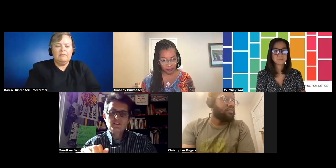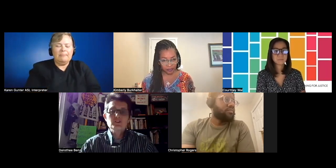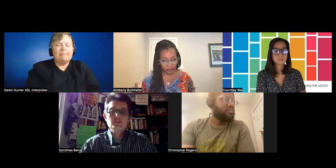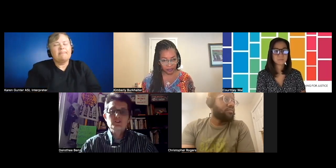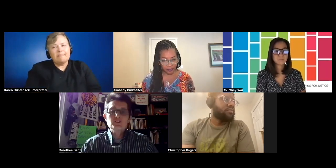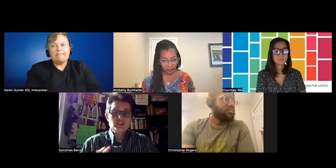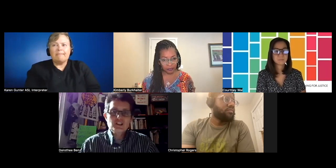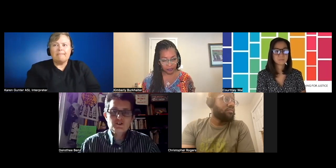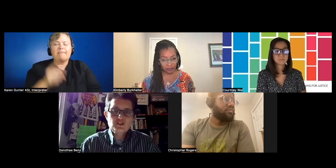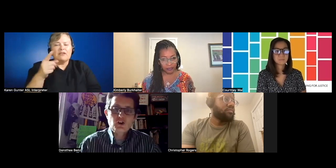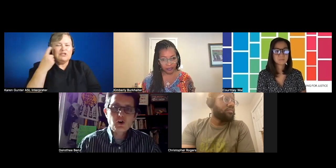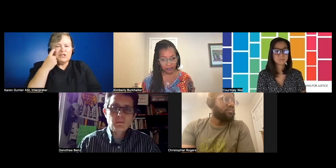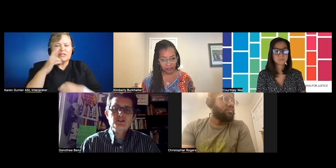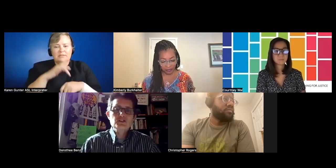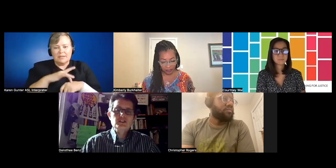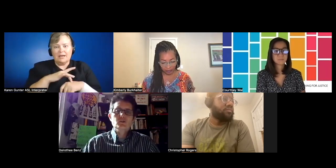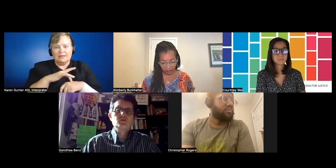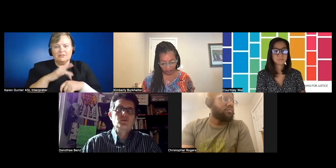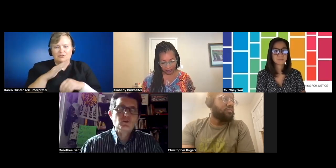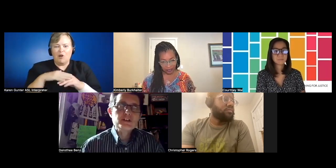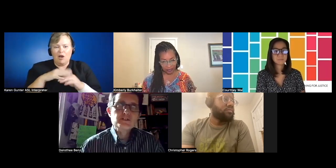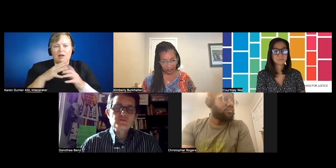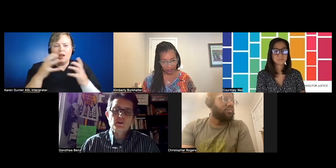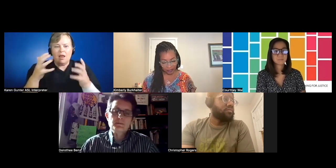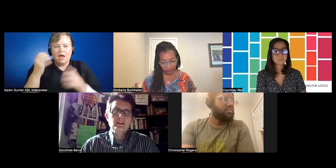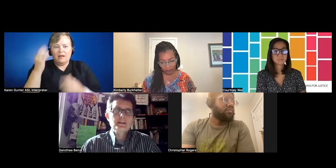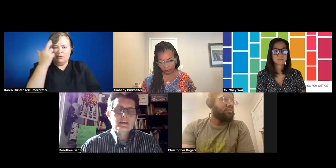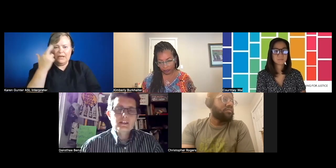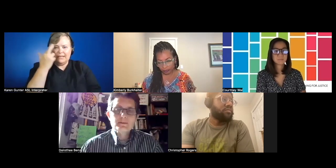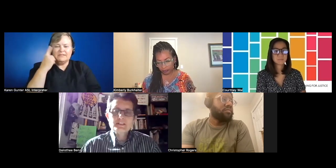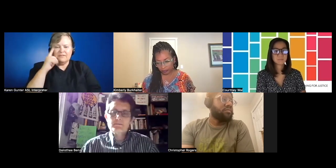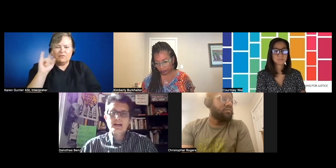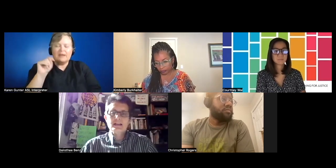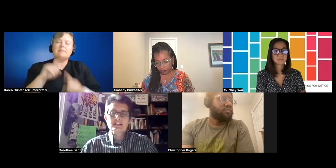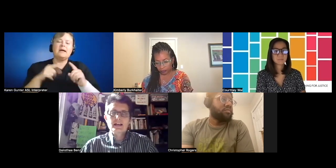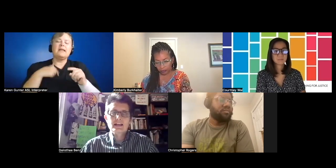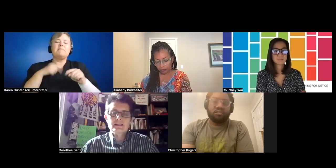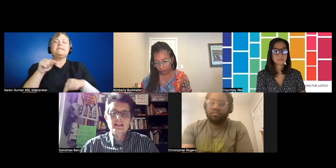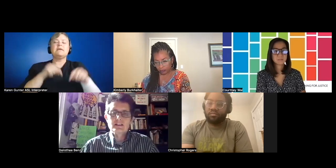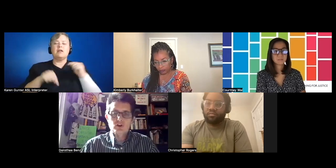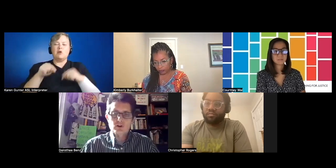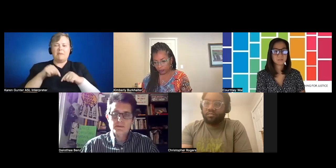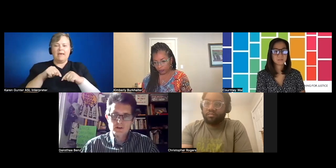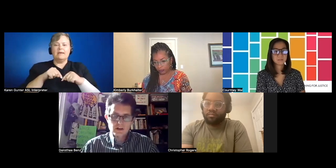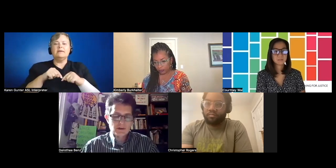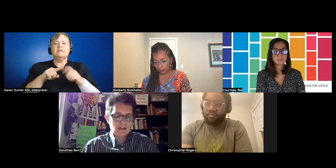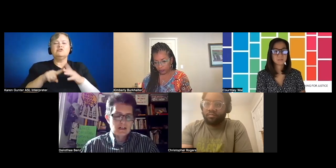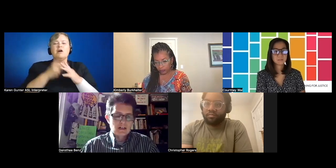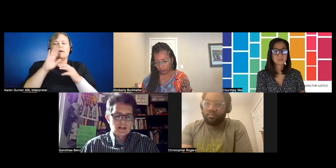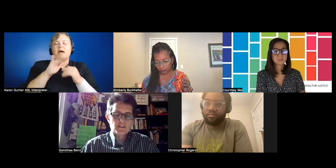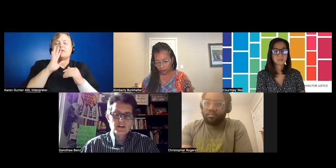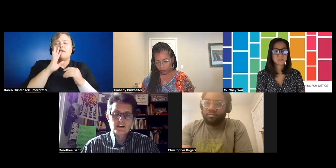Well, so you just touched on a whole bunch of reasons for it, but let me step back and start by talking